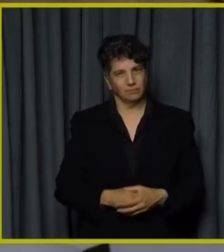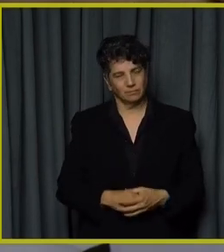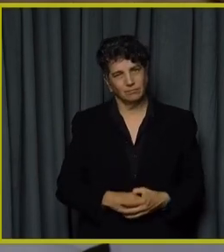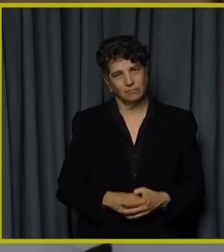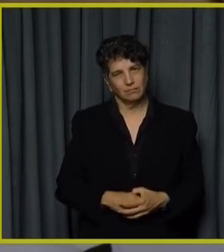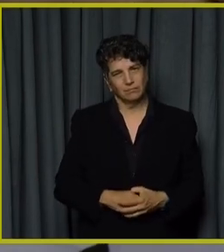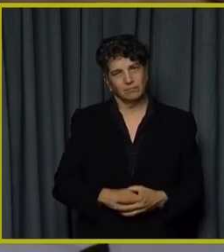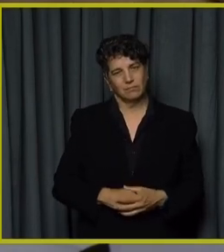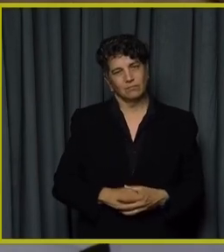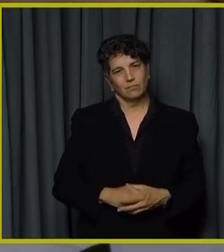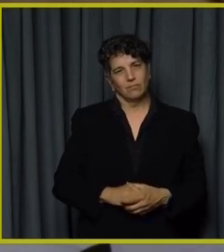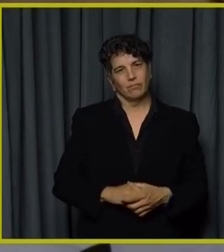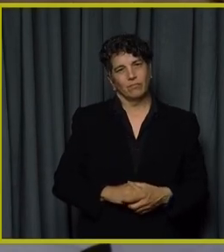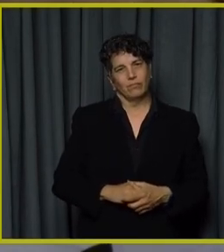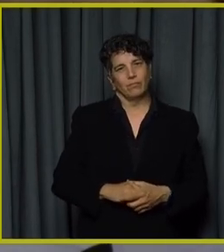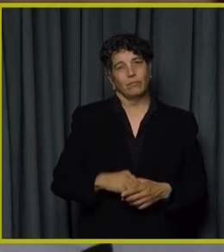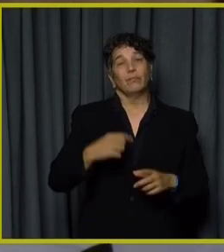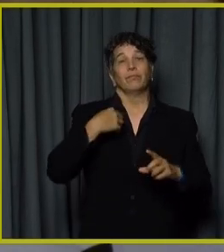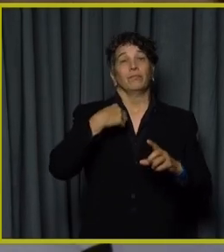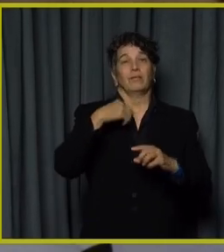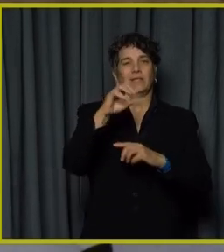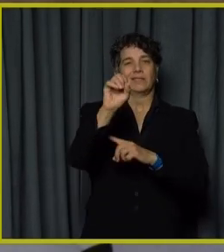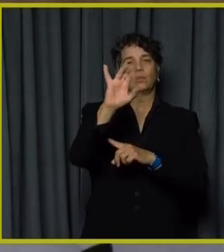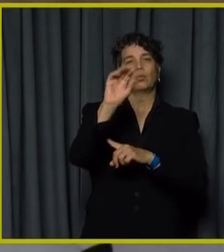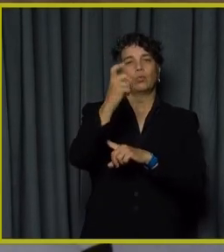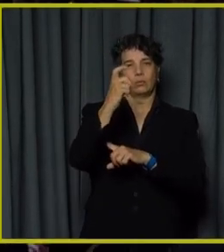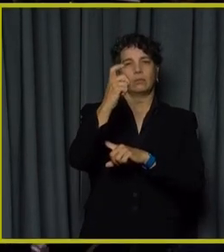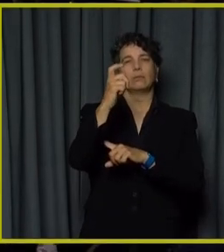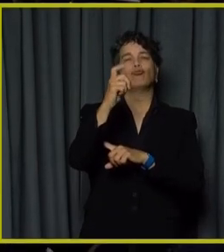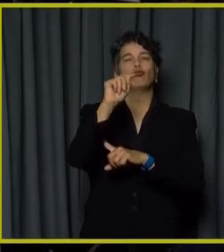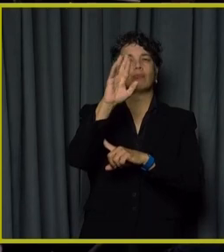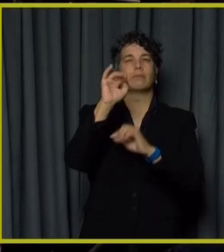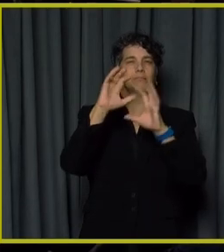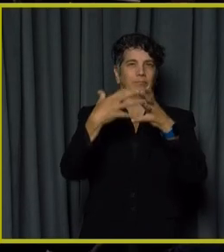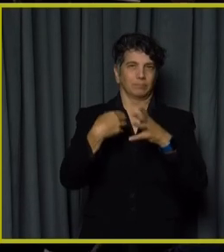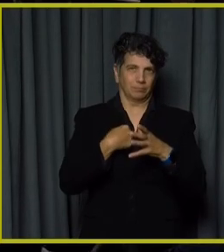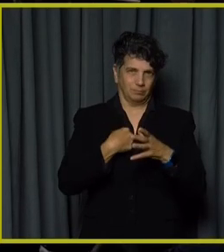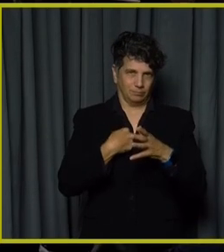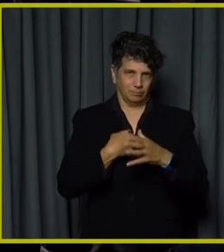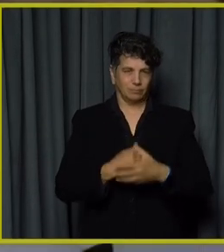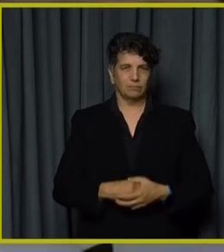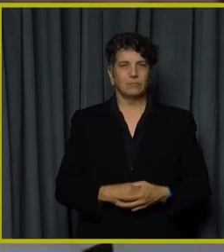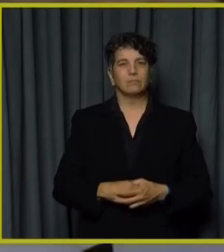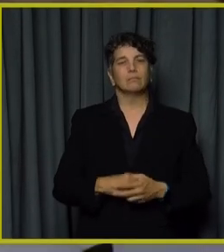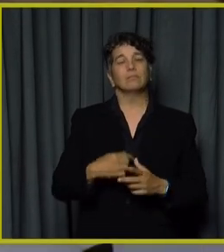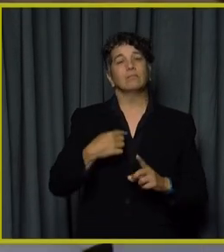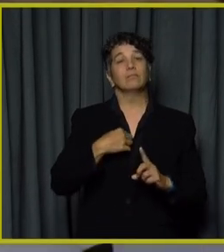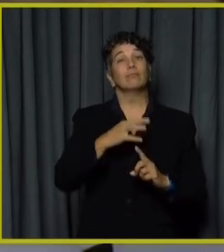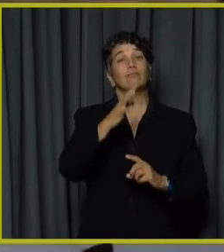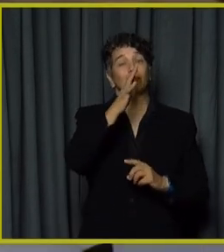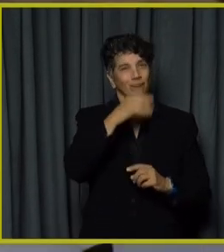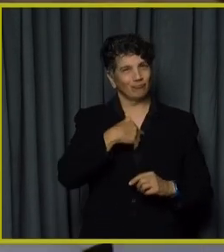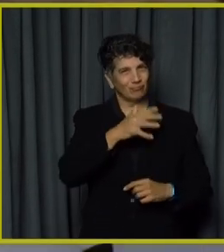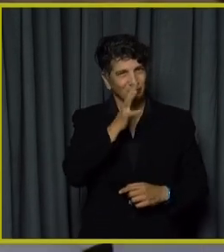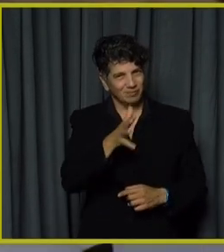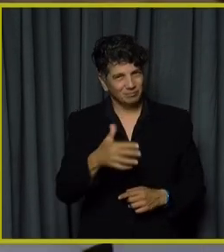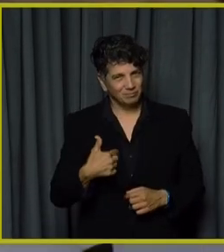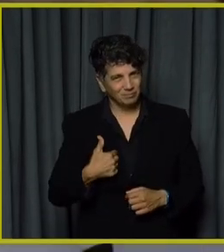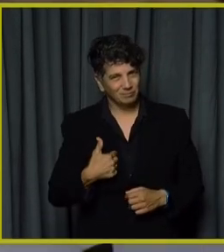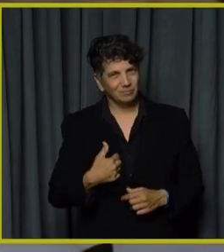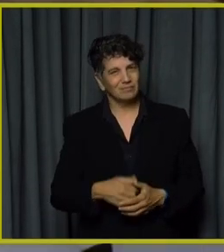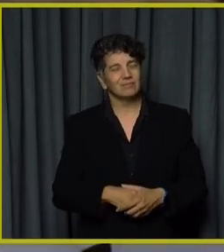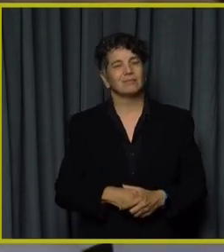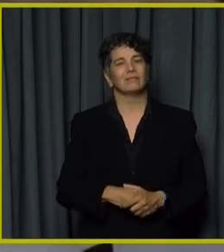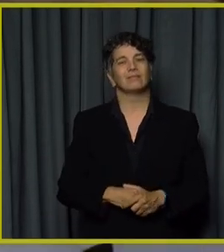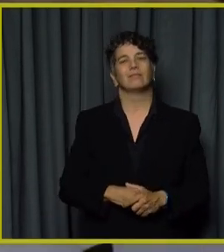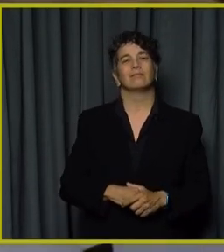Dakota. I am a mother and a grandmother. I have experienced the profound ways that poverty has